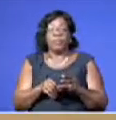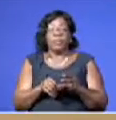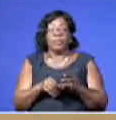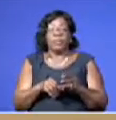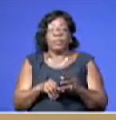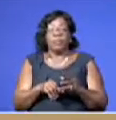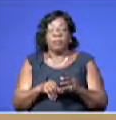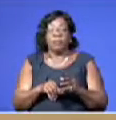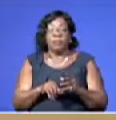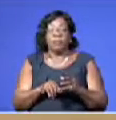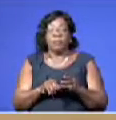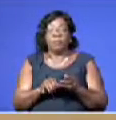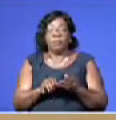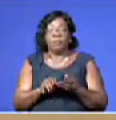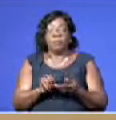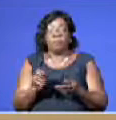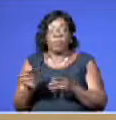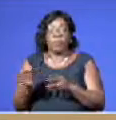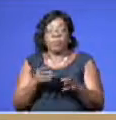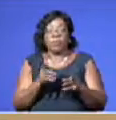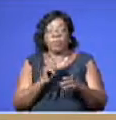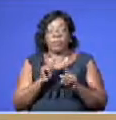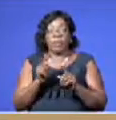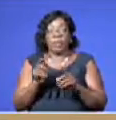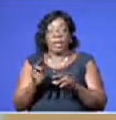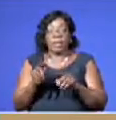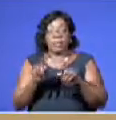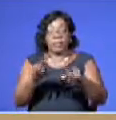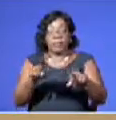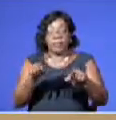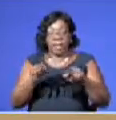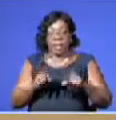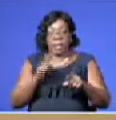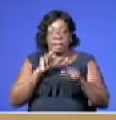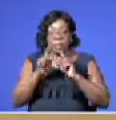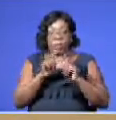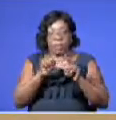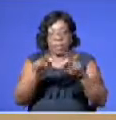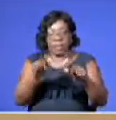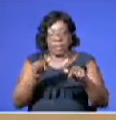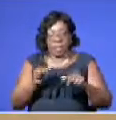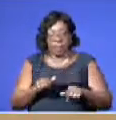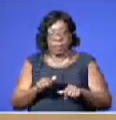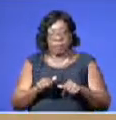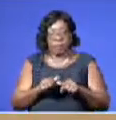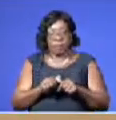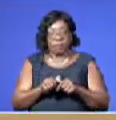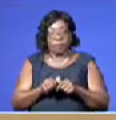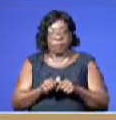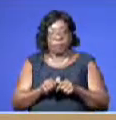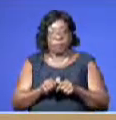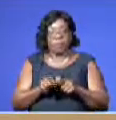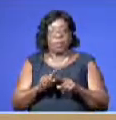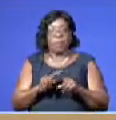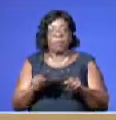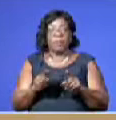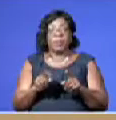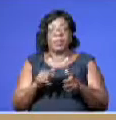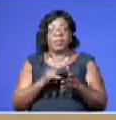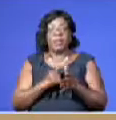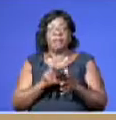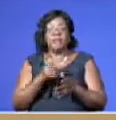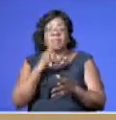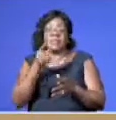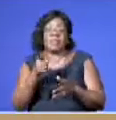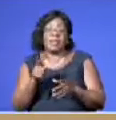go at the bargaining table with them. That date could be coordinated between the parties. But if they say,